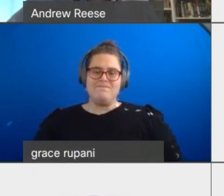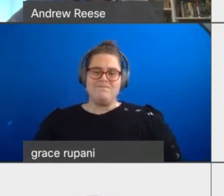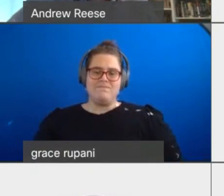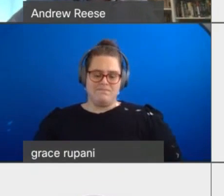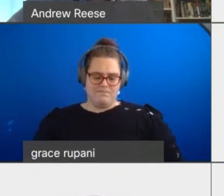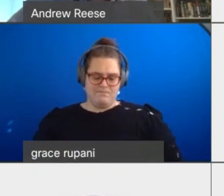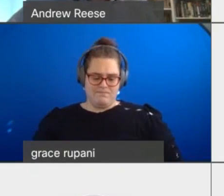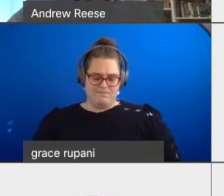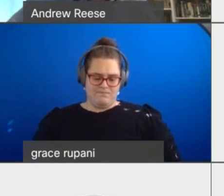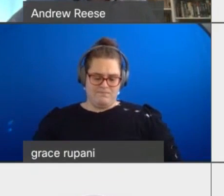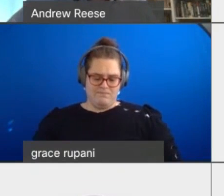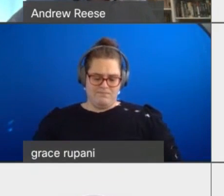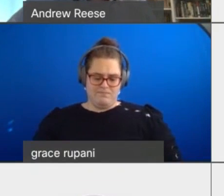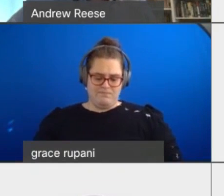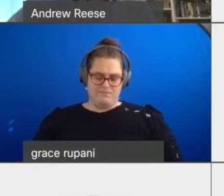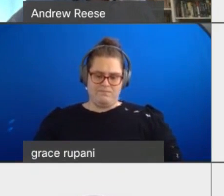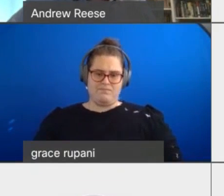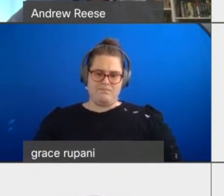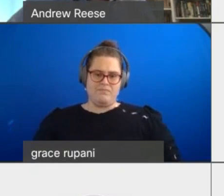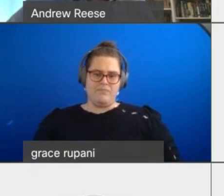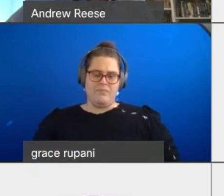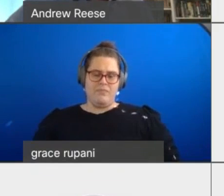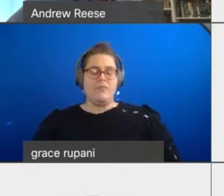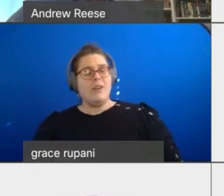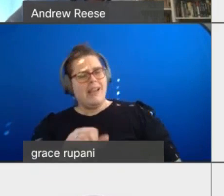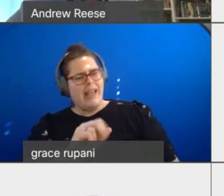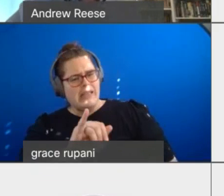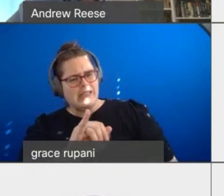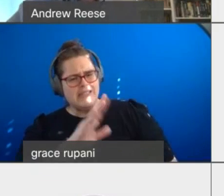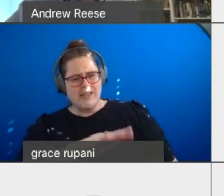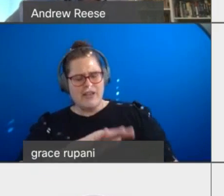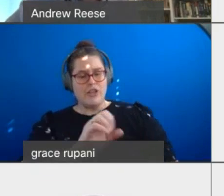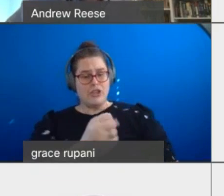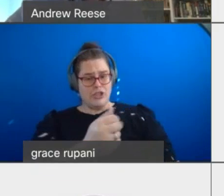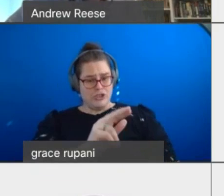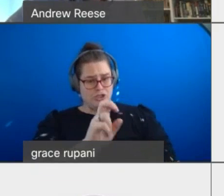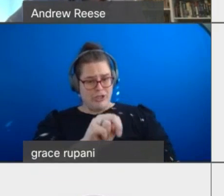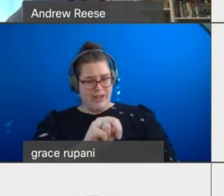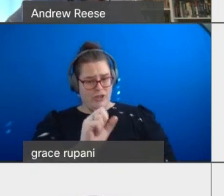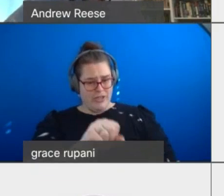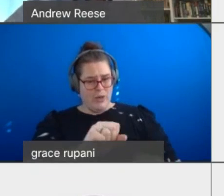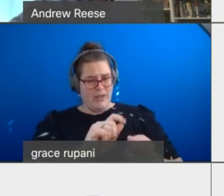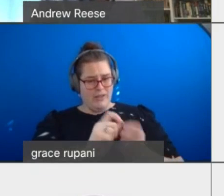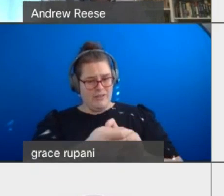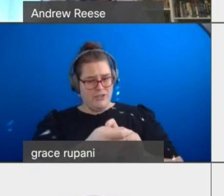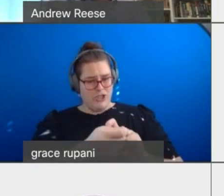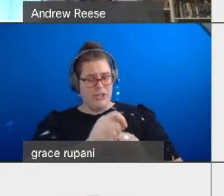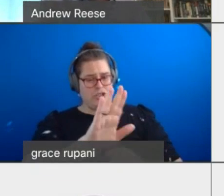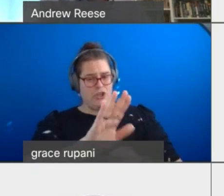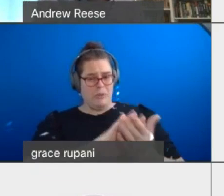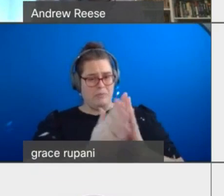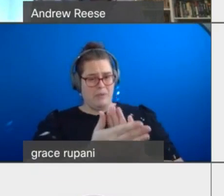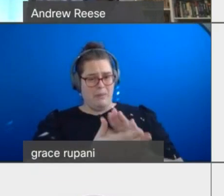Do we not have Sharon Mebane included as a panelist? Could she please be included there so that she can share